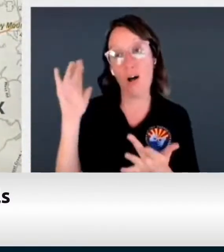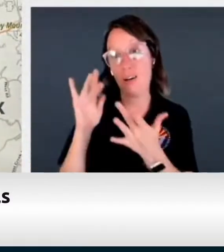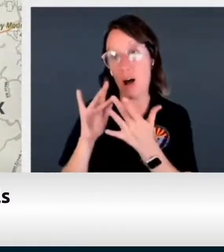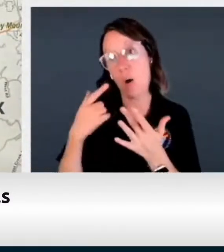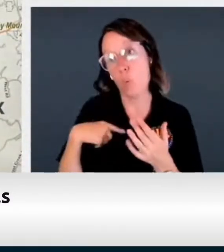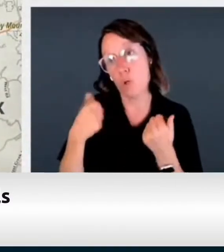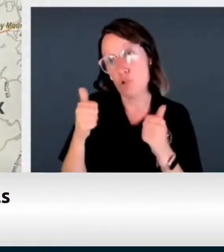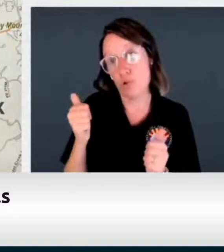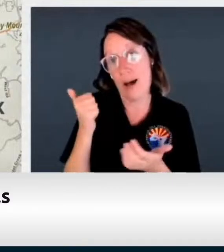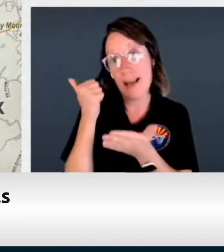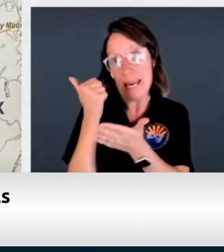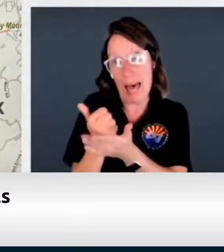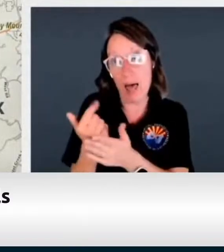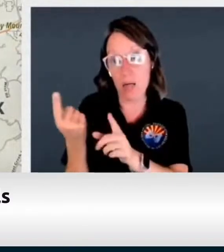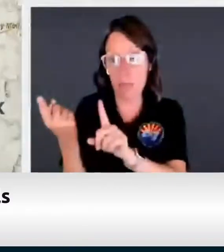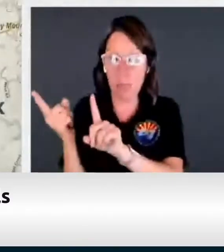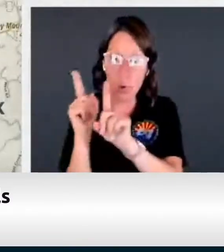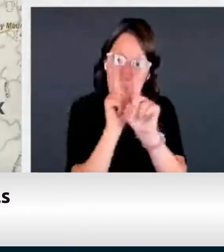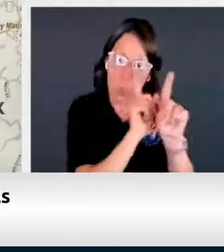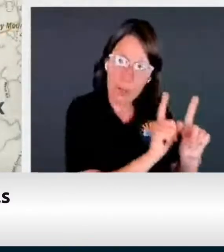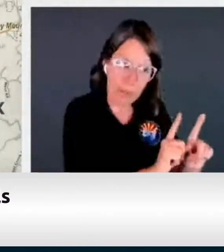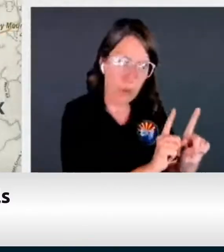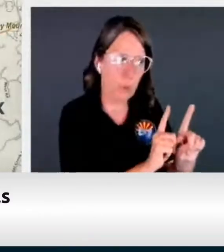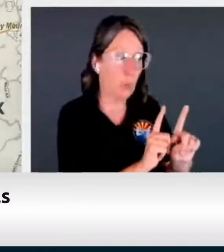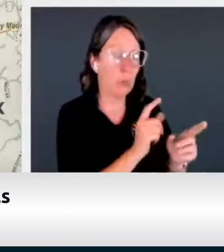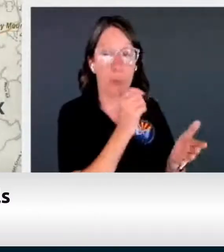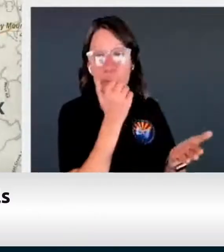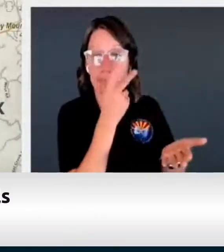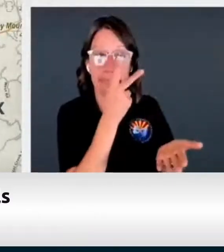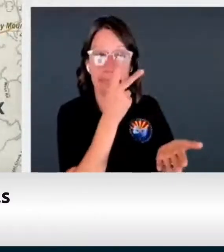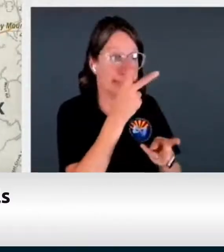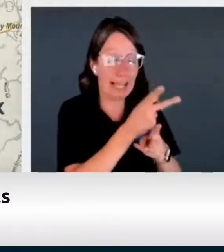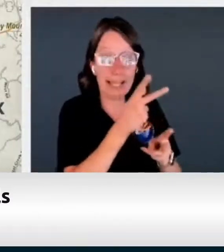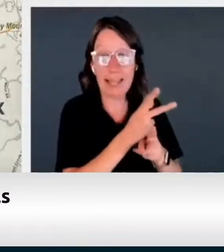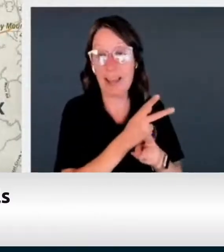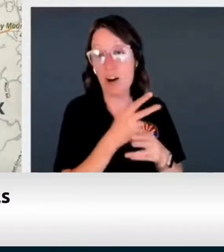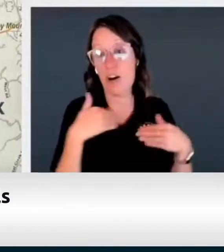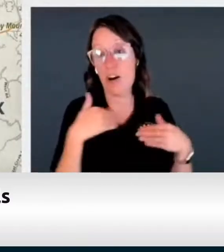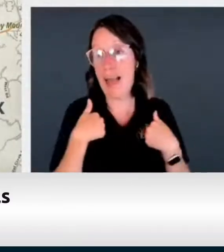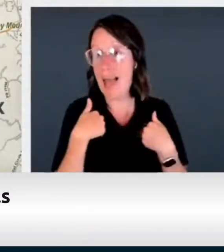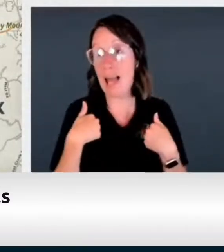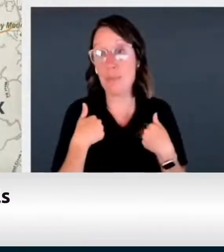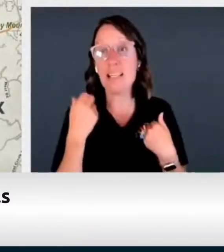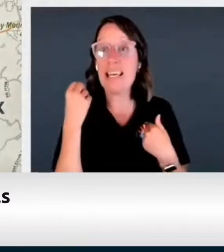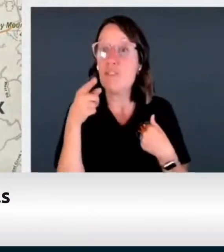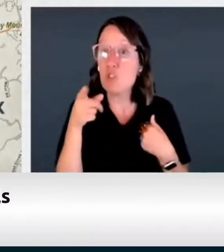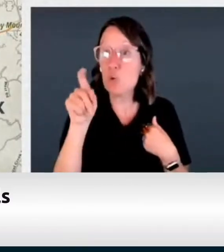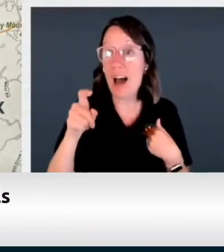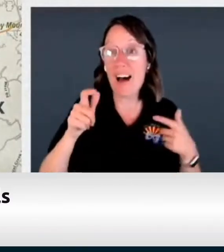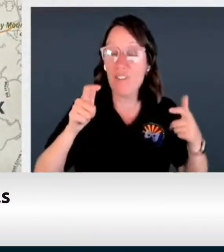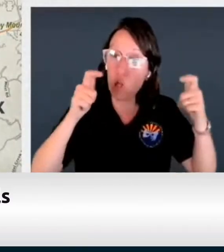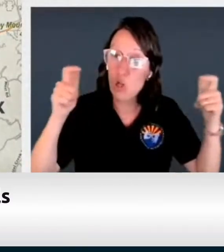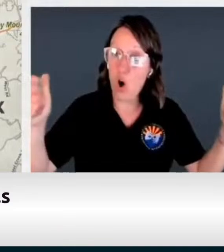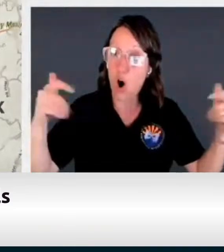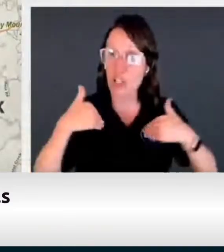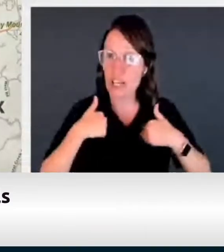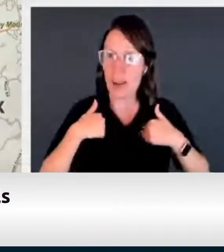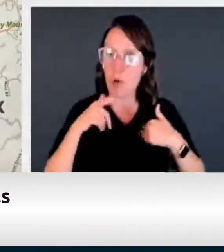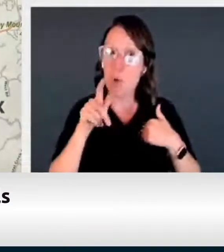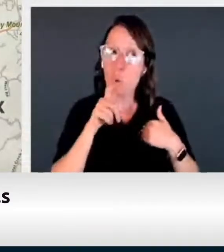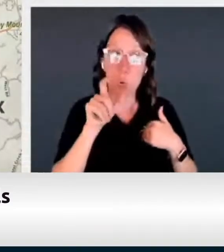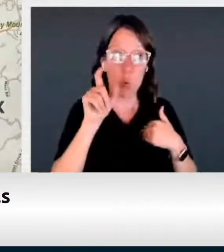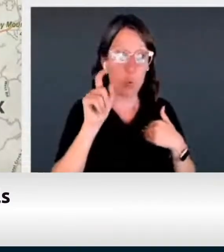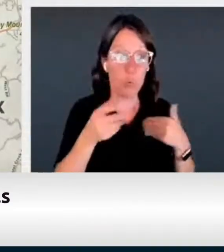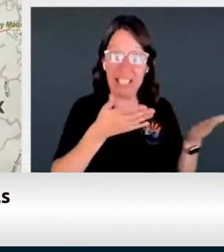out the best we can with anything you have. If you have large animals that need to be, for example, evacuated, we need to know that so we can